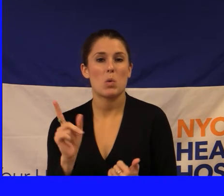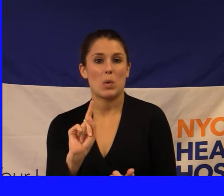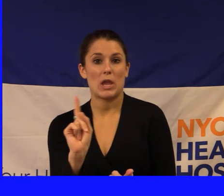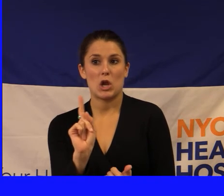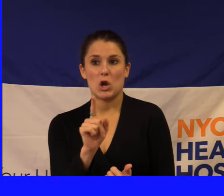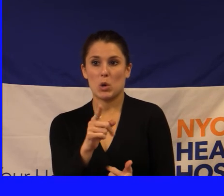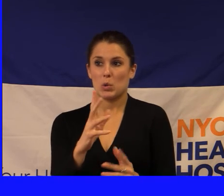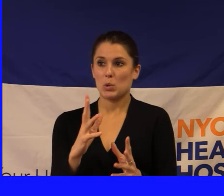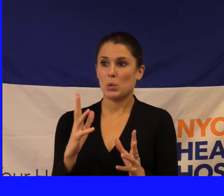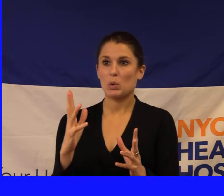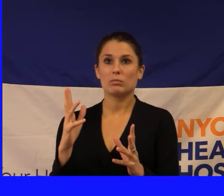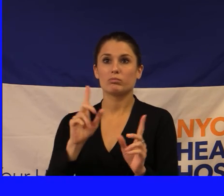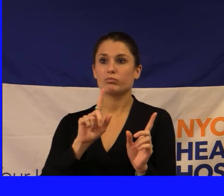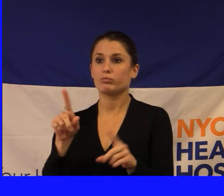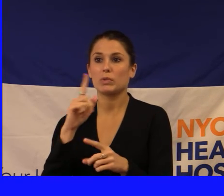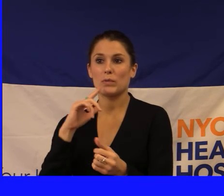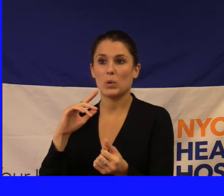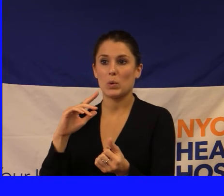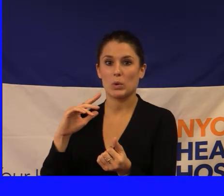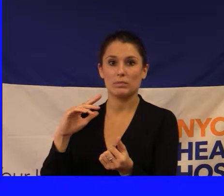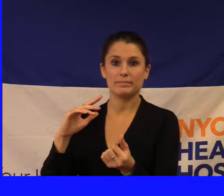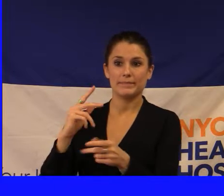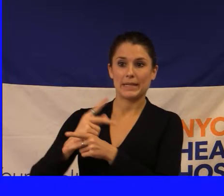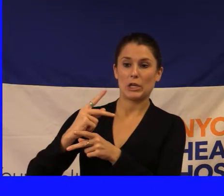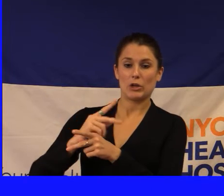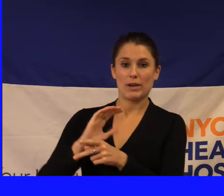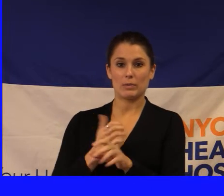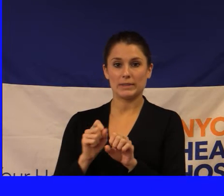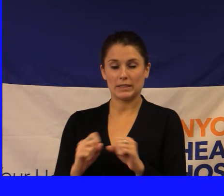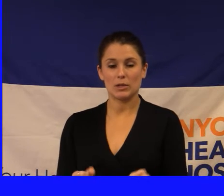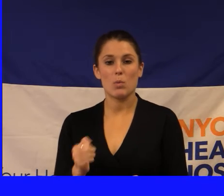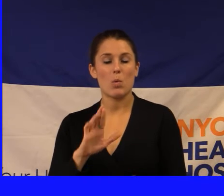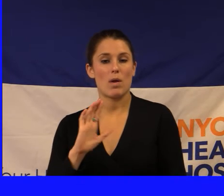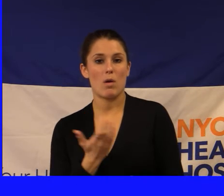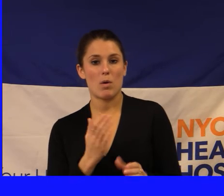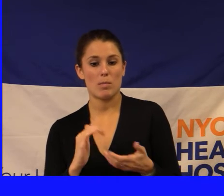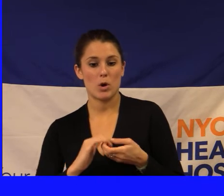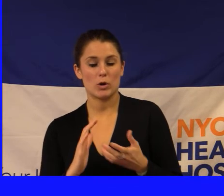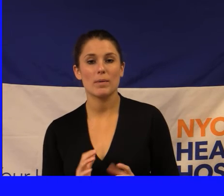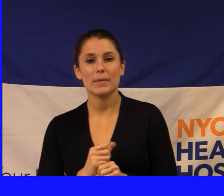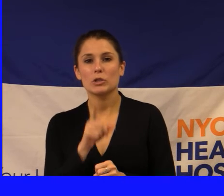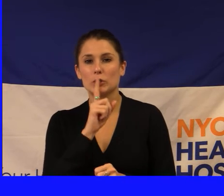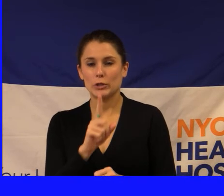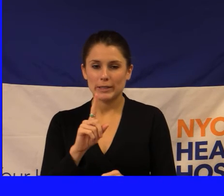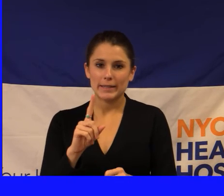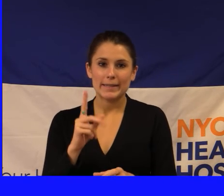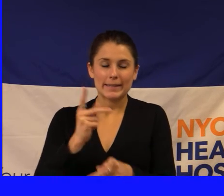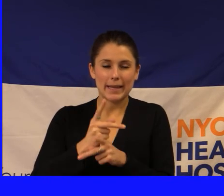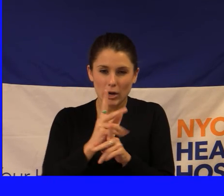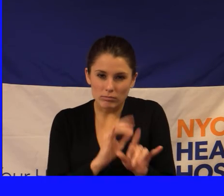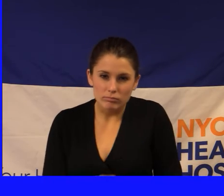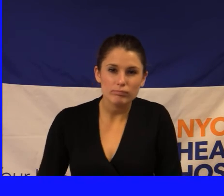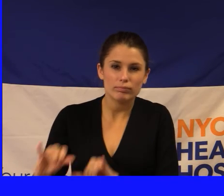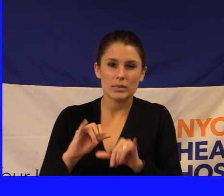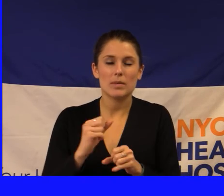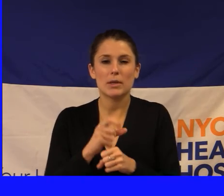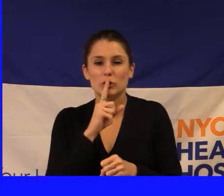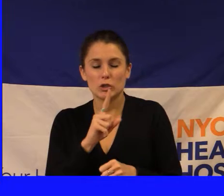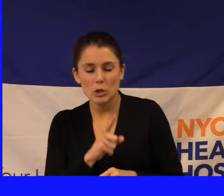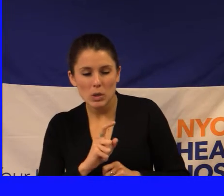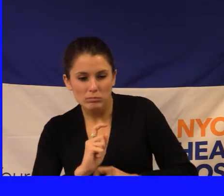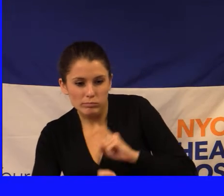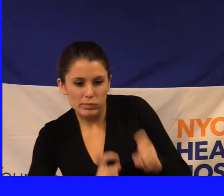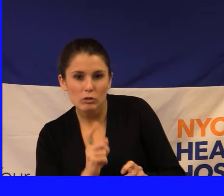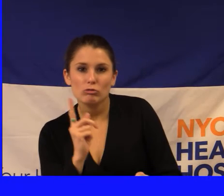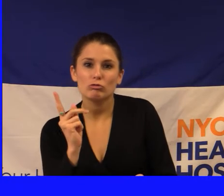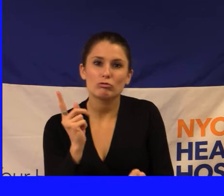system or in our partners, that the care is fully integrated, that you're getting the right medicines,